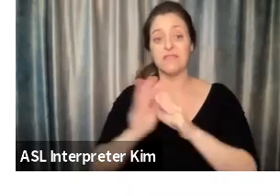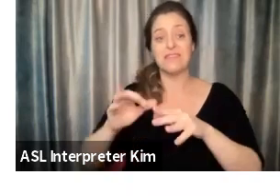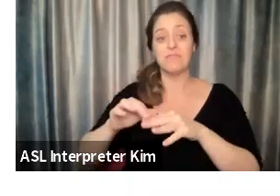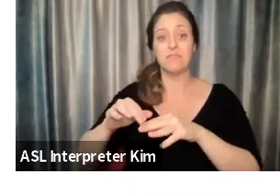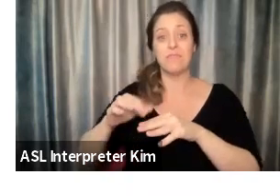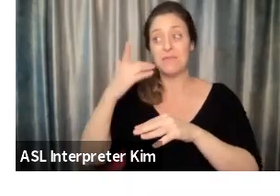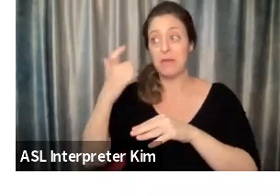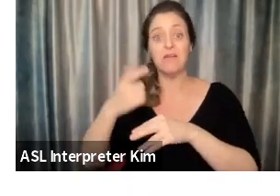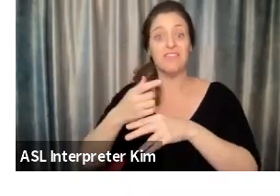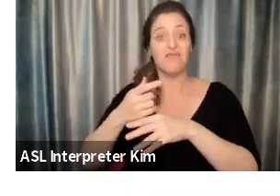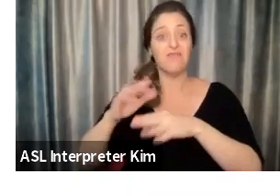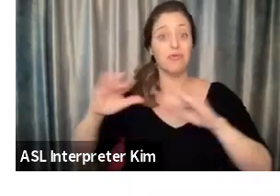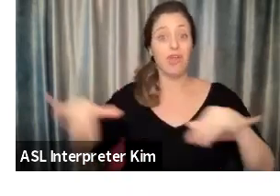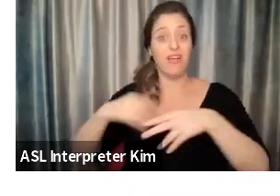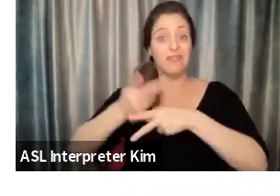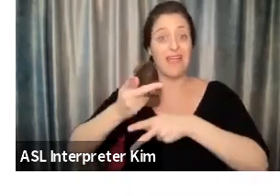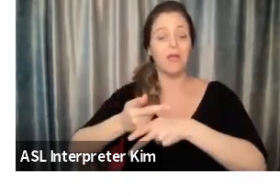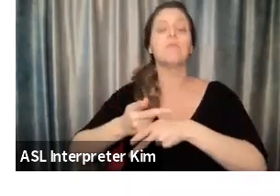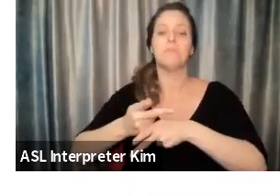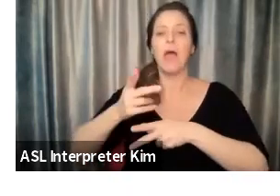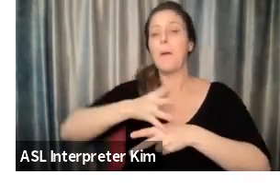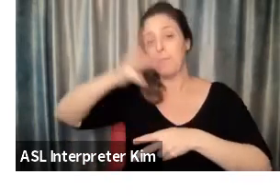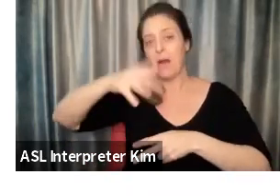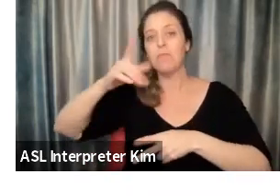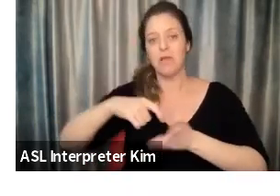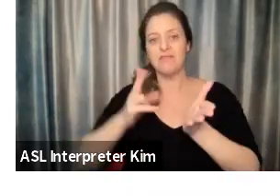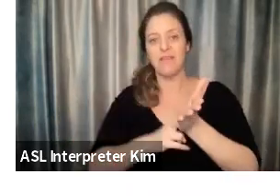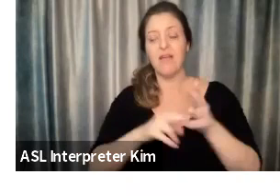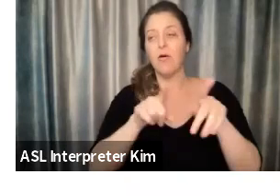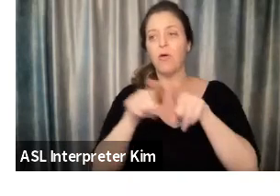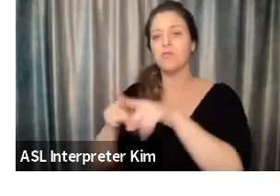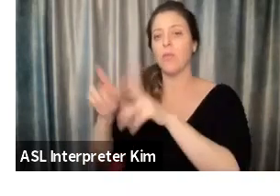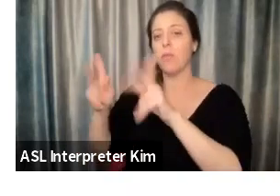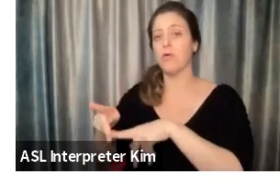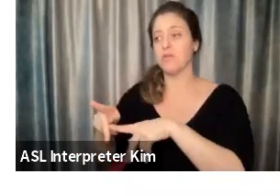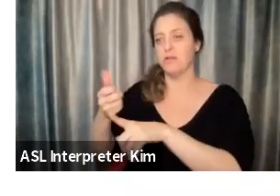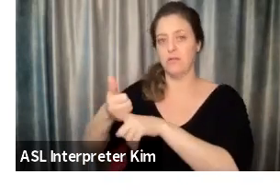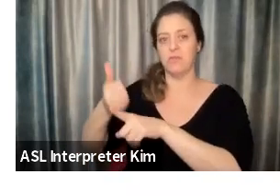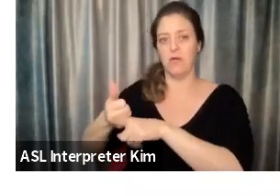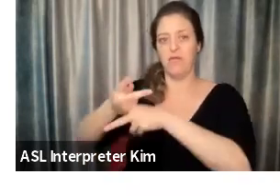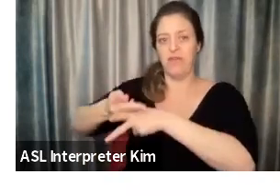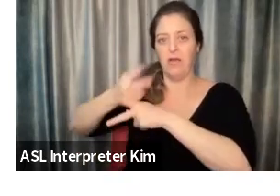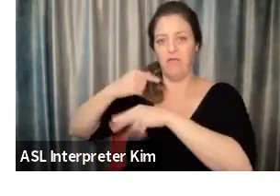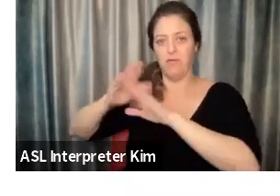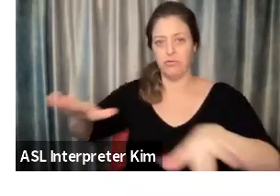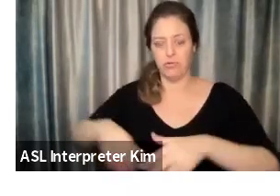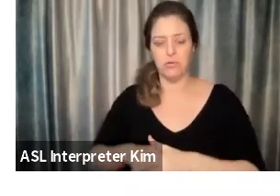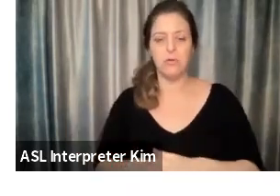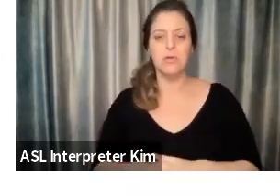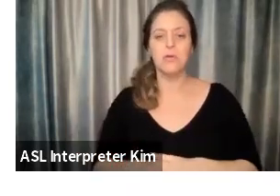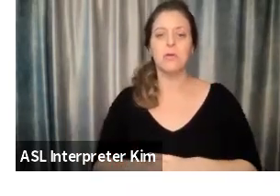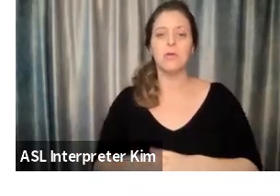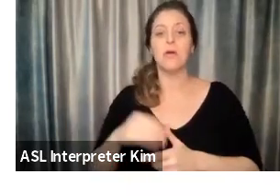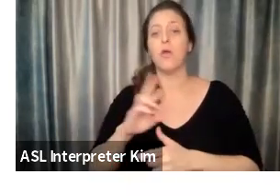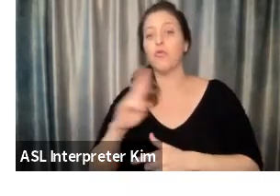to be filled out by the a parent and by the child care person or provider. On the right-hand side, you'll find